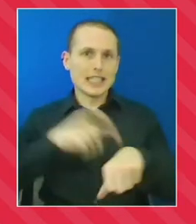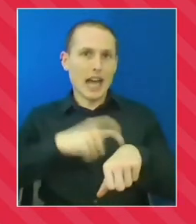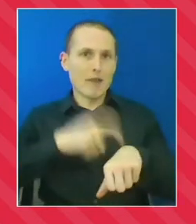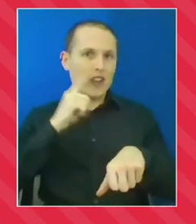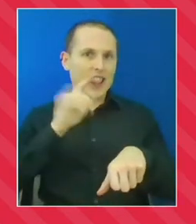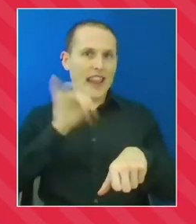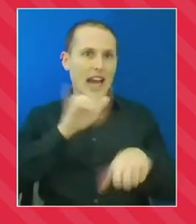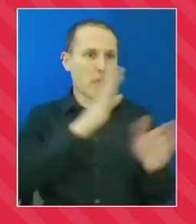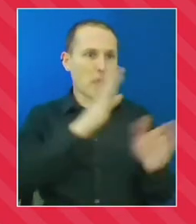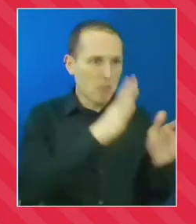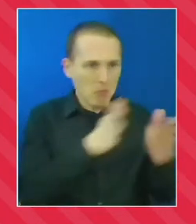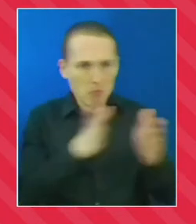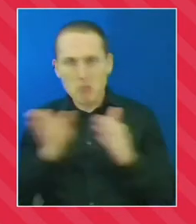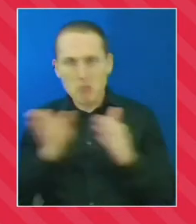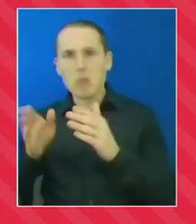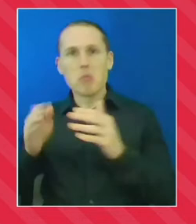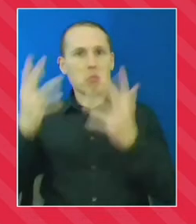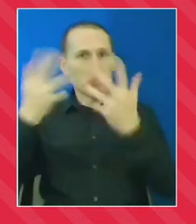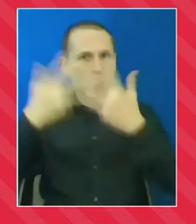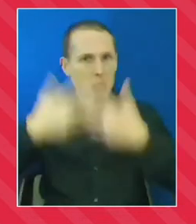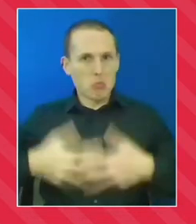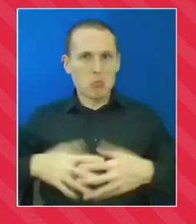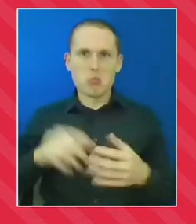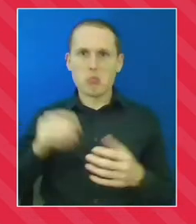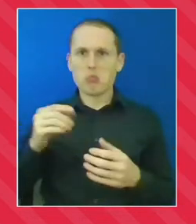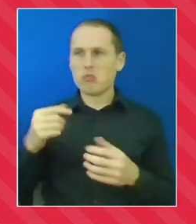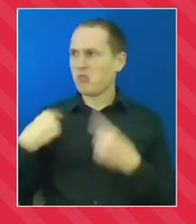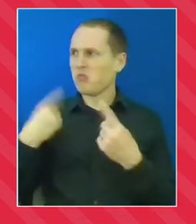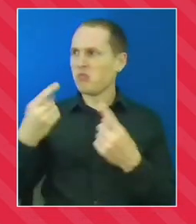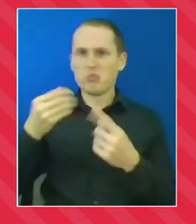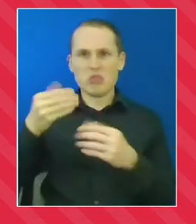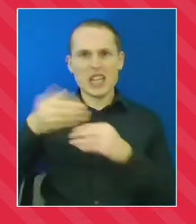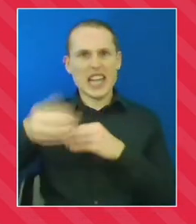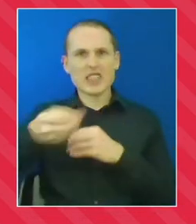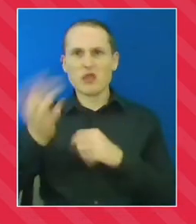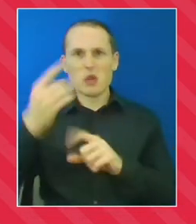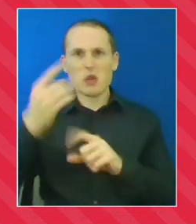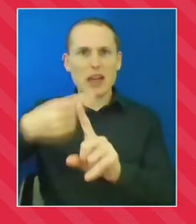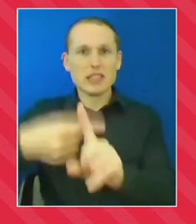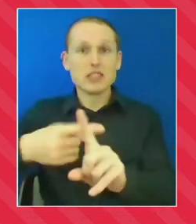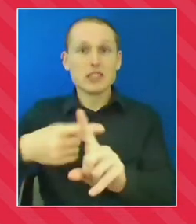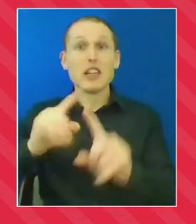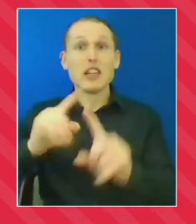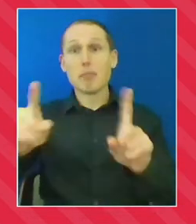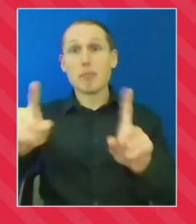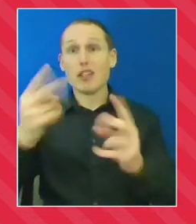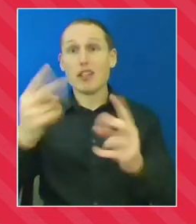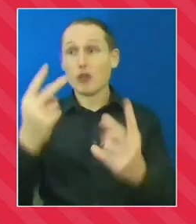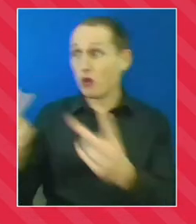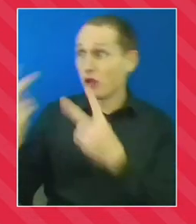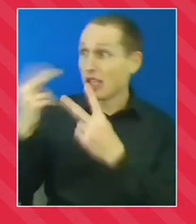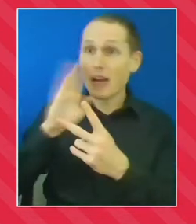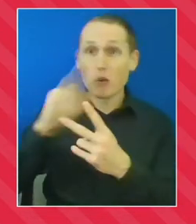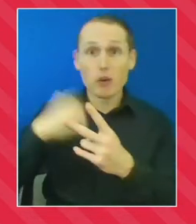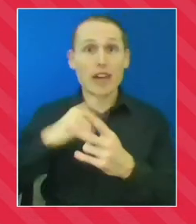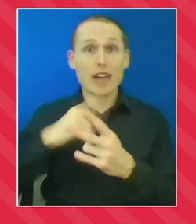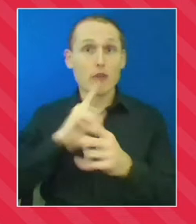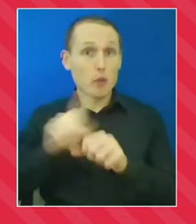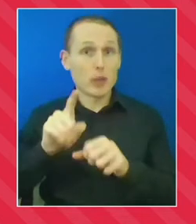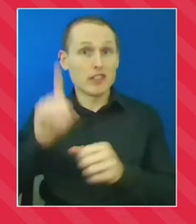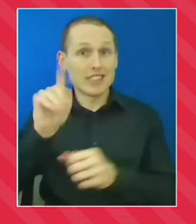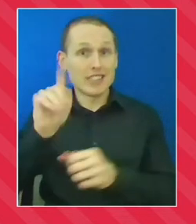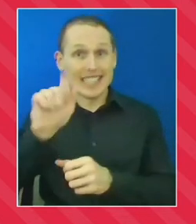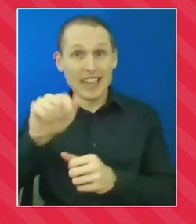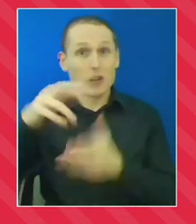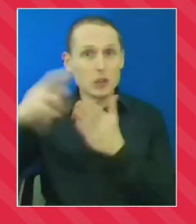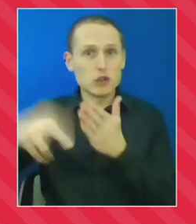our teams over the next several months, but we'll be able to come back with real data and real results that we can all look at together and see what it